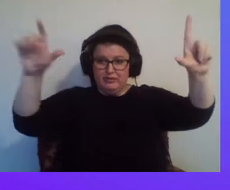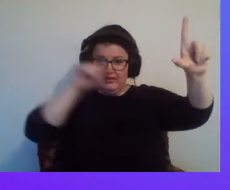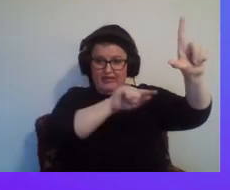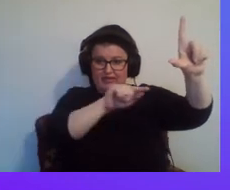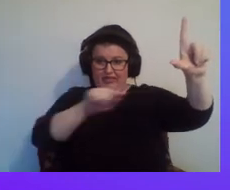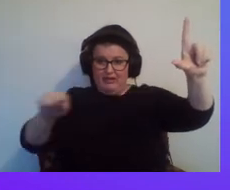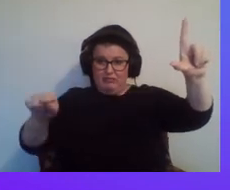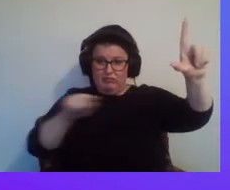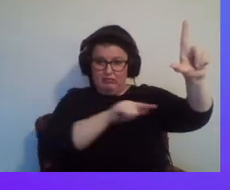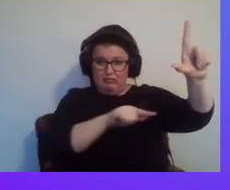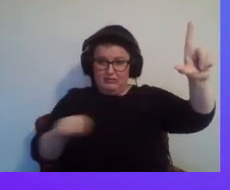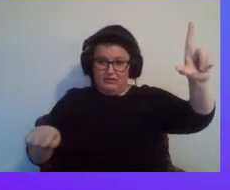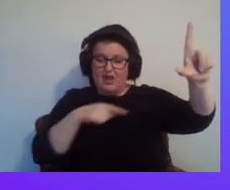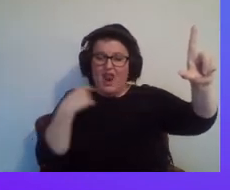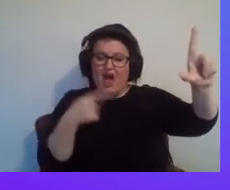lies underneath.